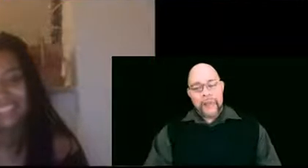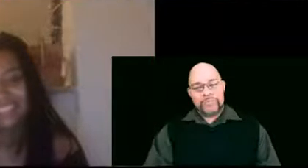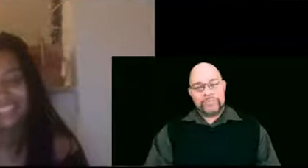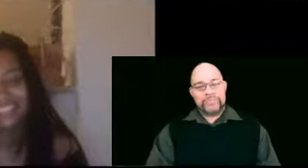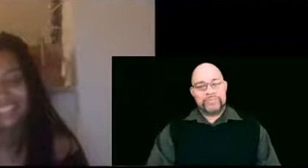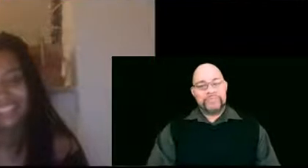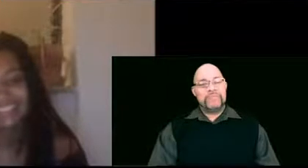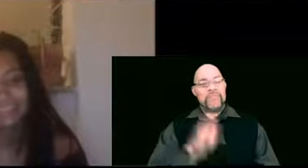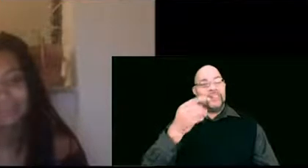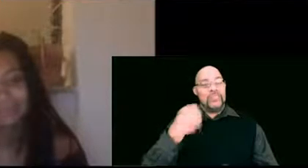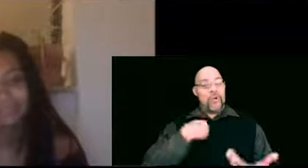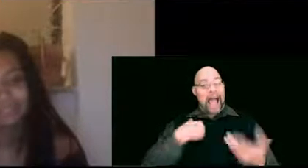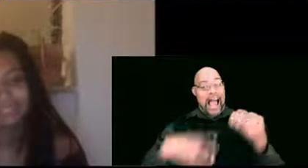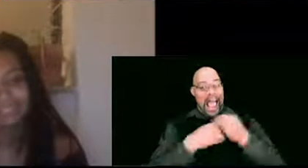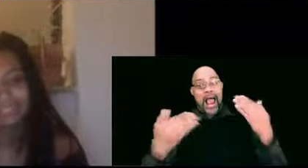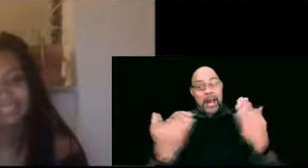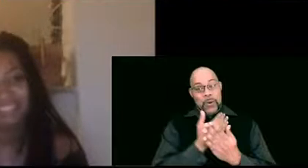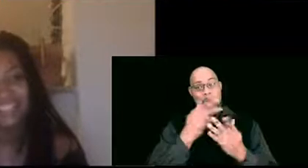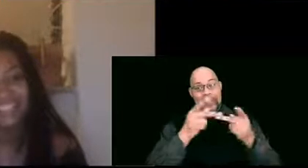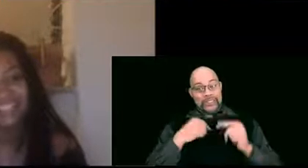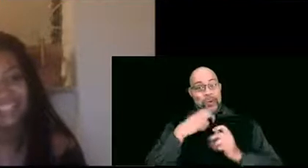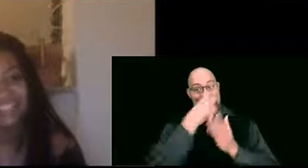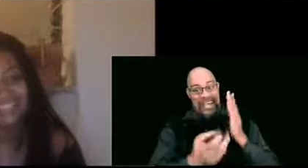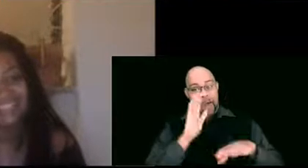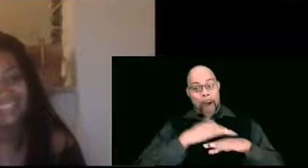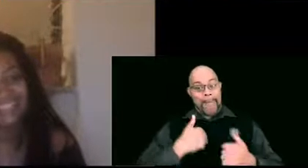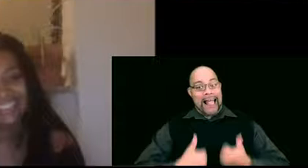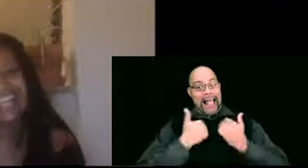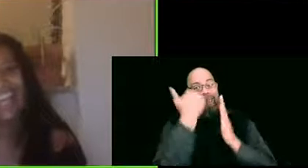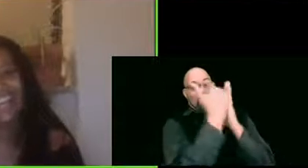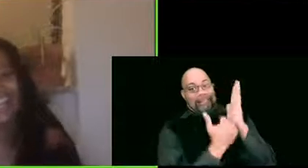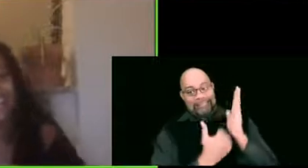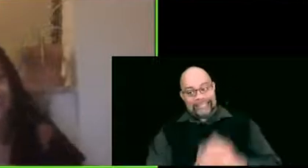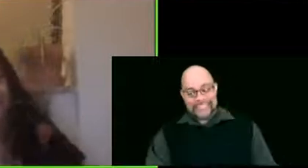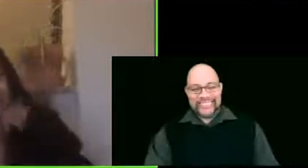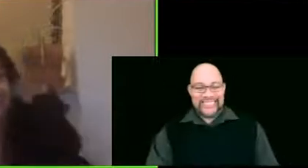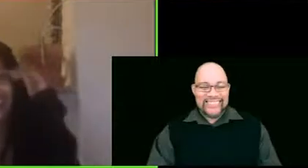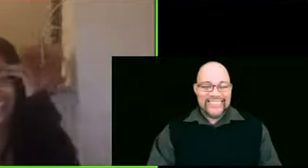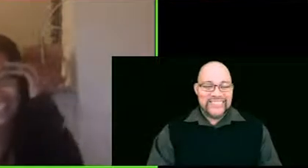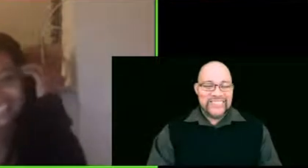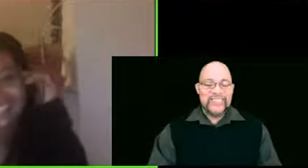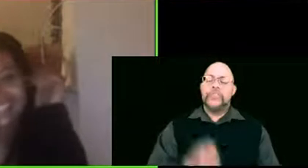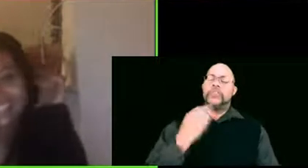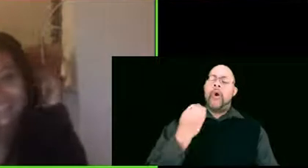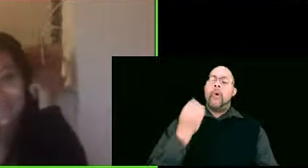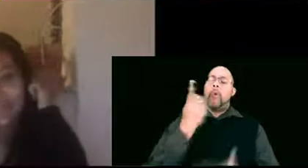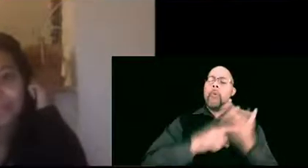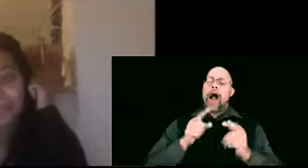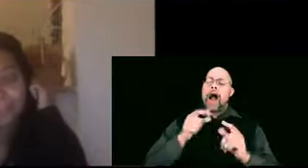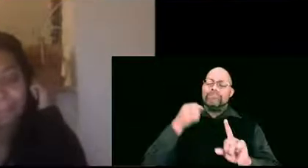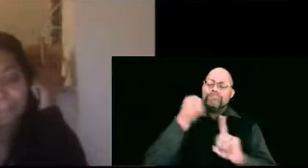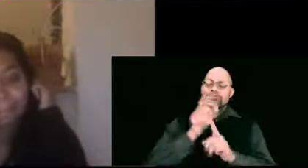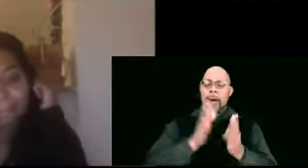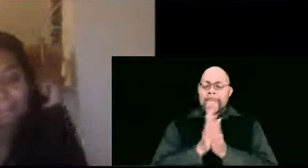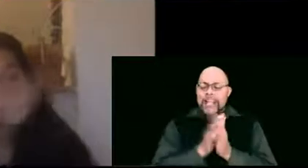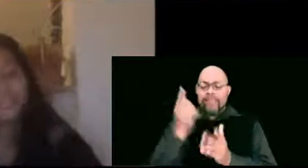Wow. Okay, so I've added a new place to go diving on my bucket list. So what